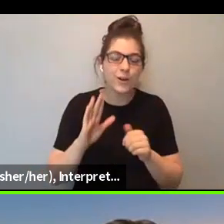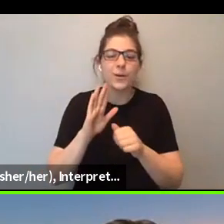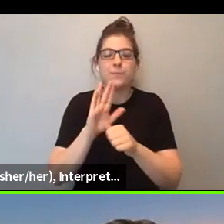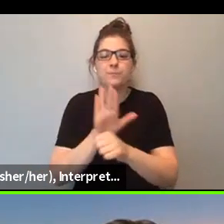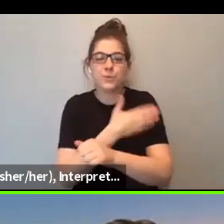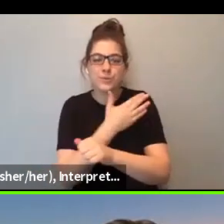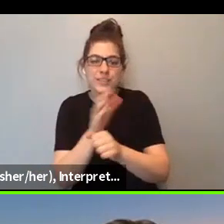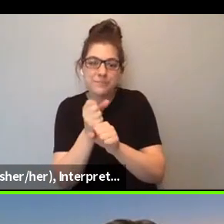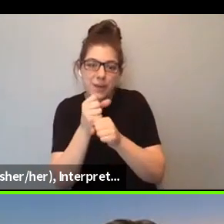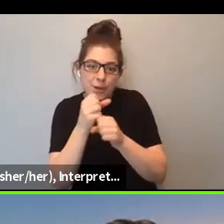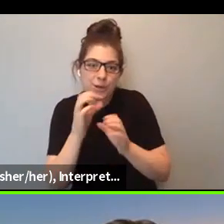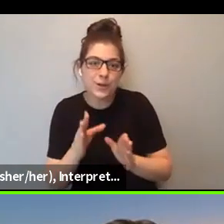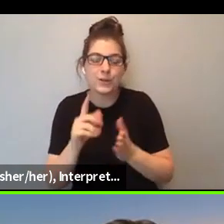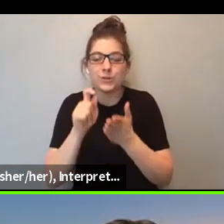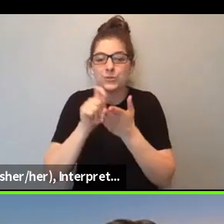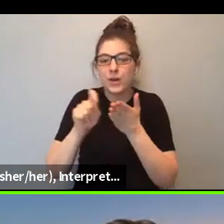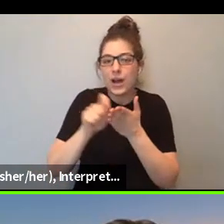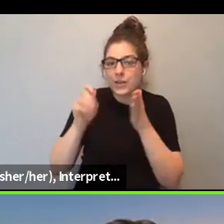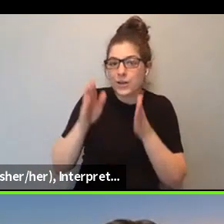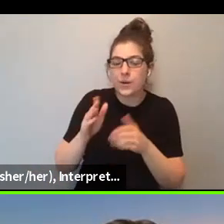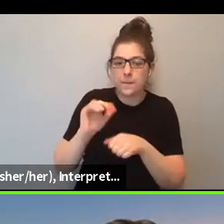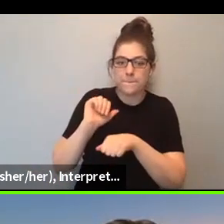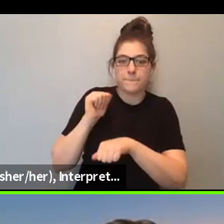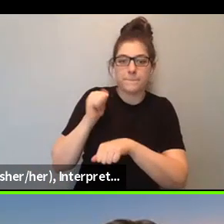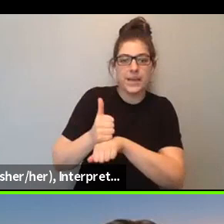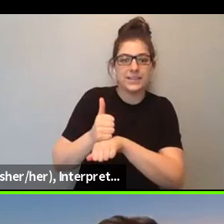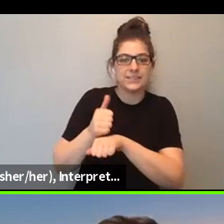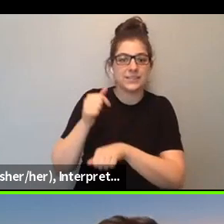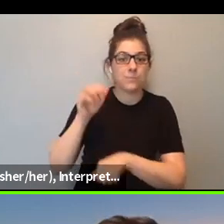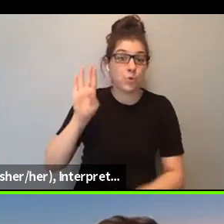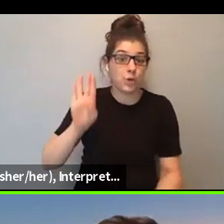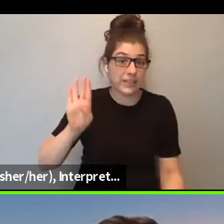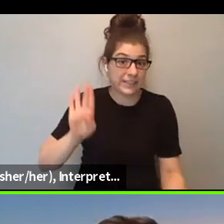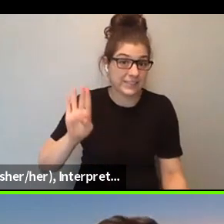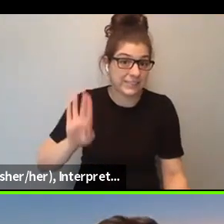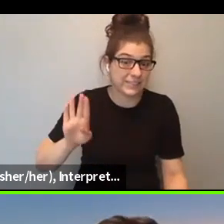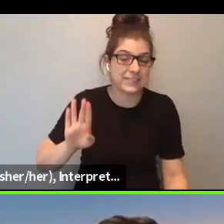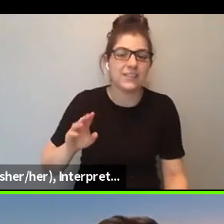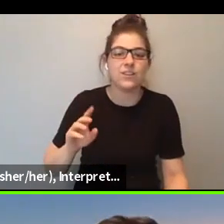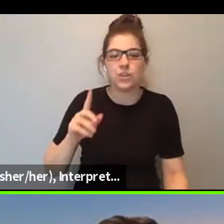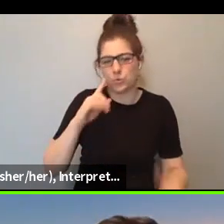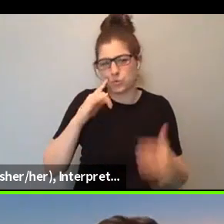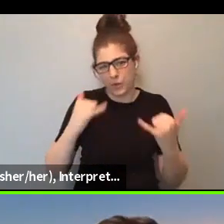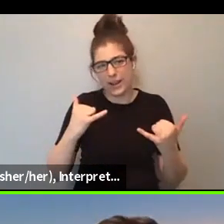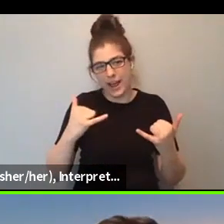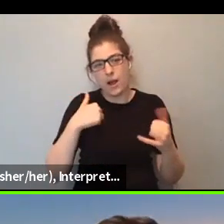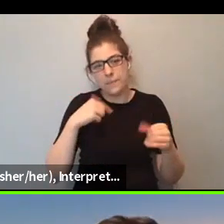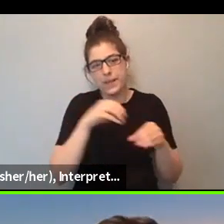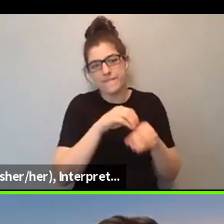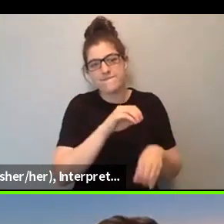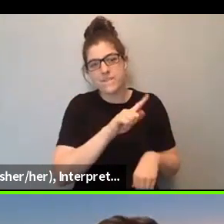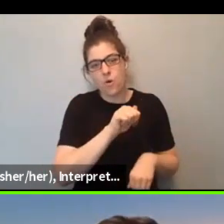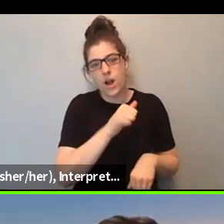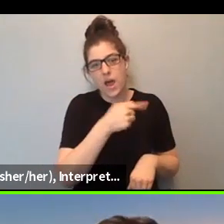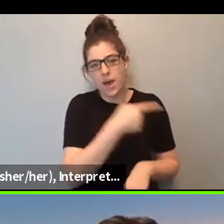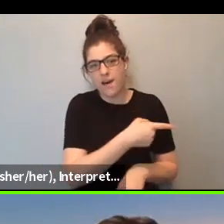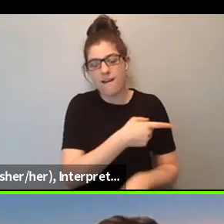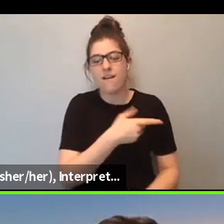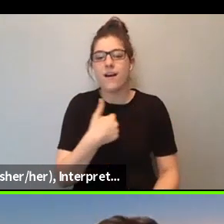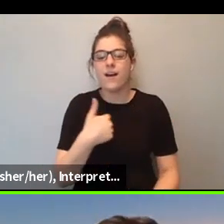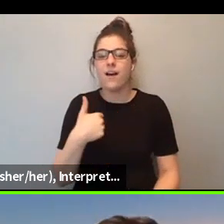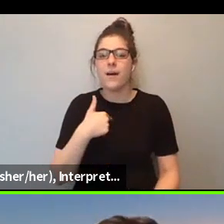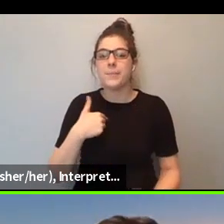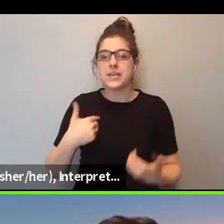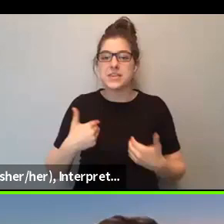and writer based in Lenape, Hocking, Brooklyn. Although right now I'm in Florida. I am a